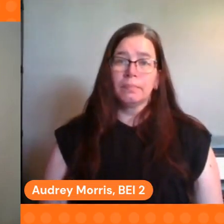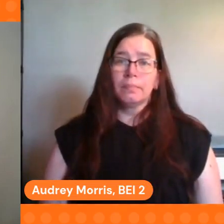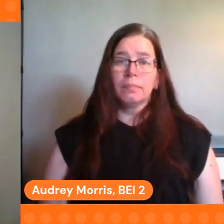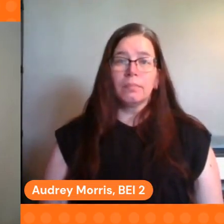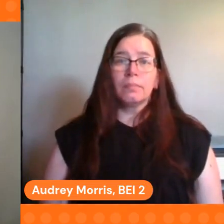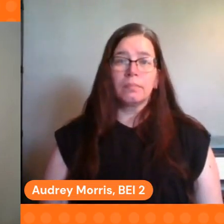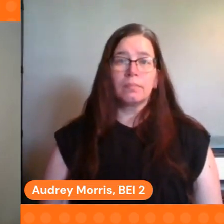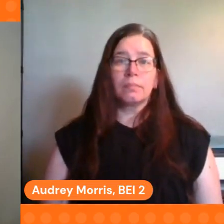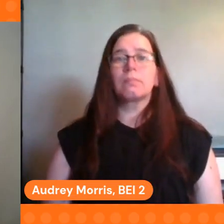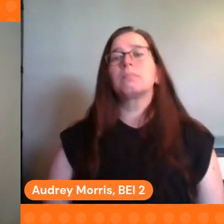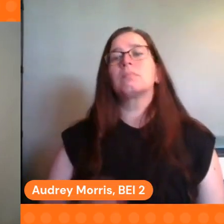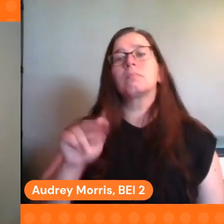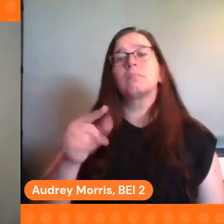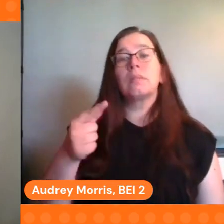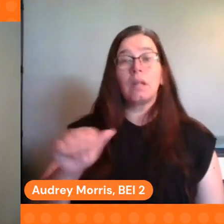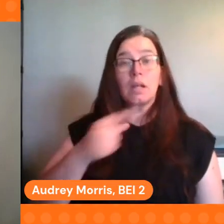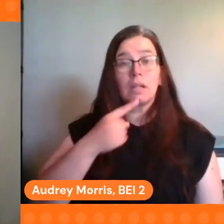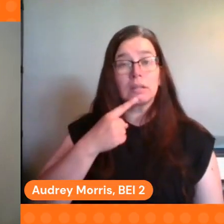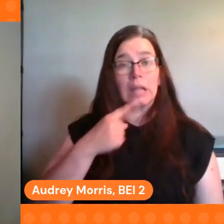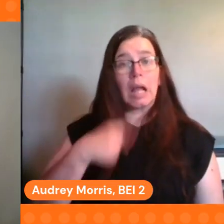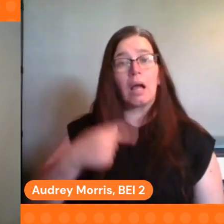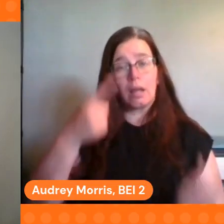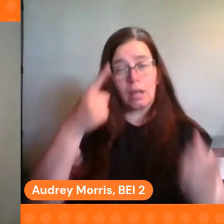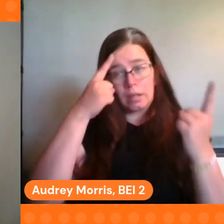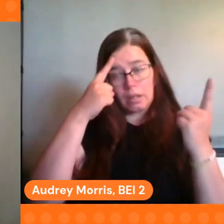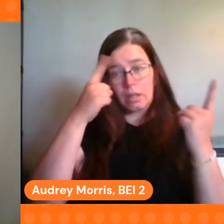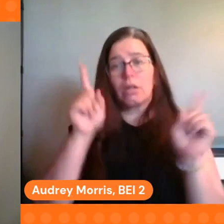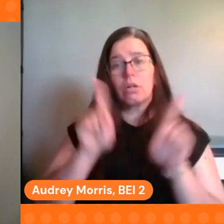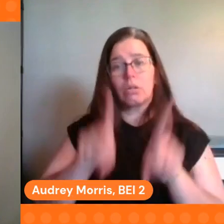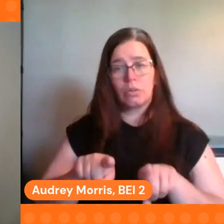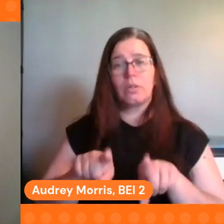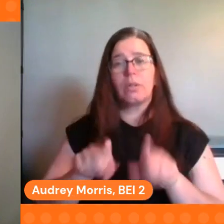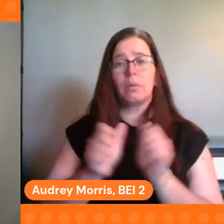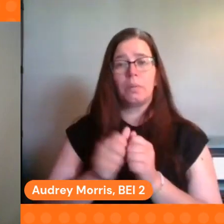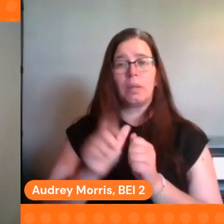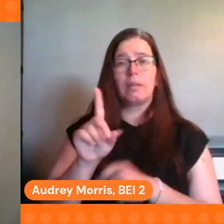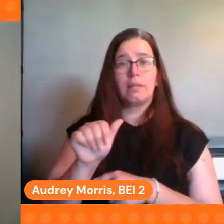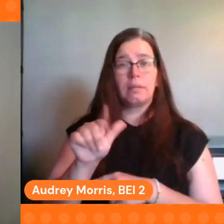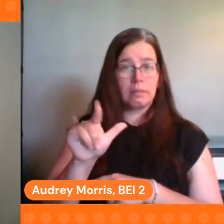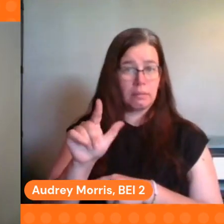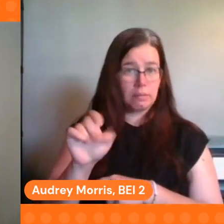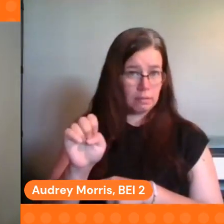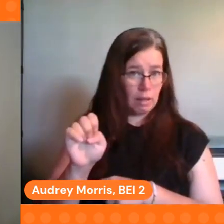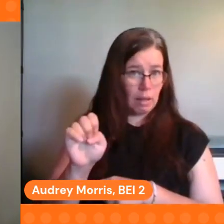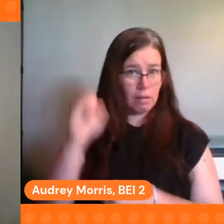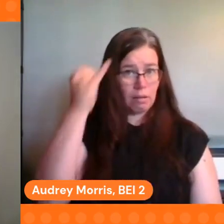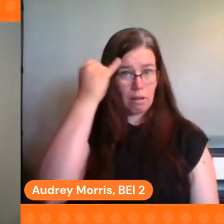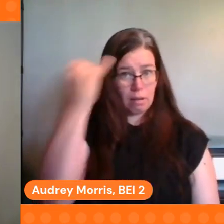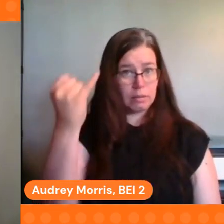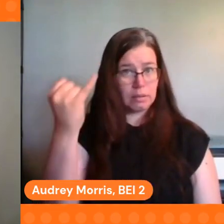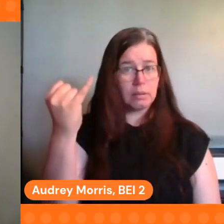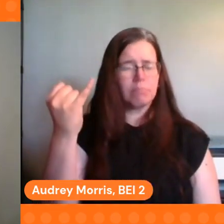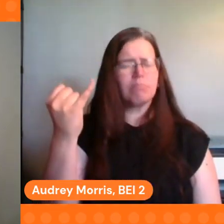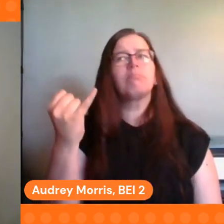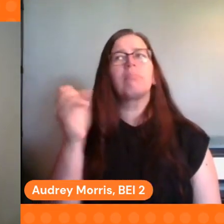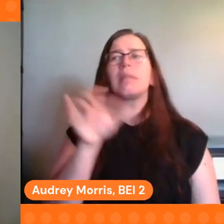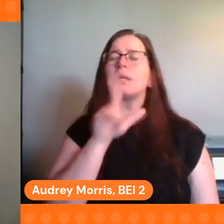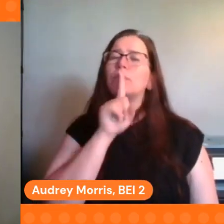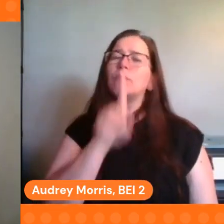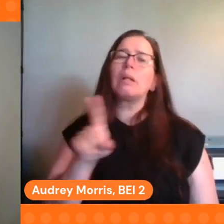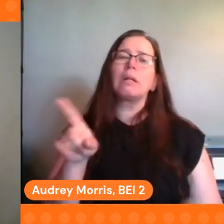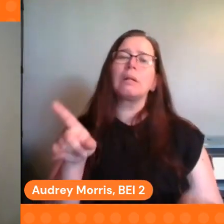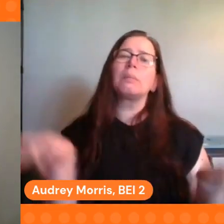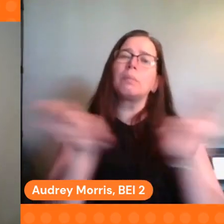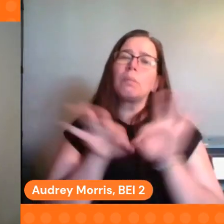Yeah, I think I also agree with their ideas, and I think that is such a like a powerful quote